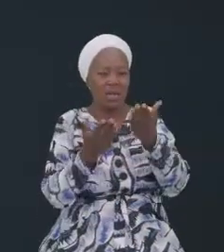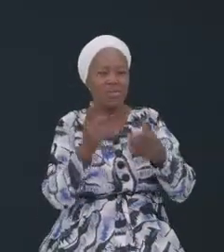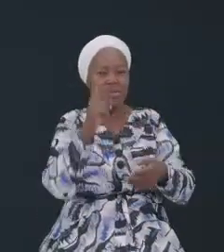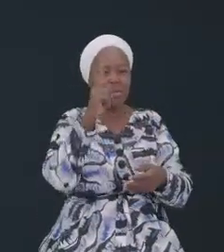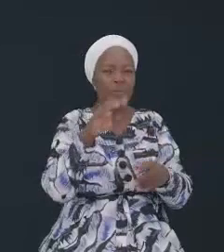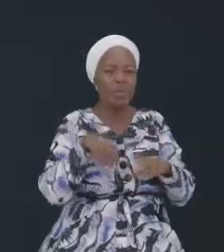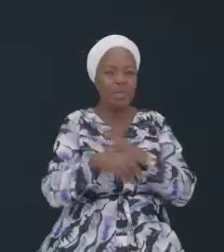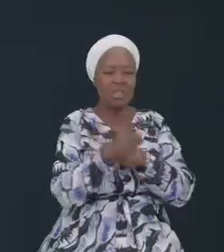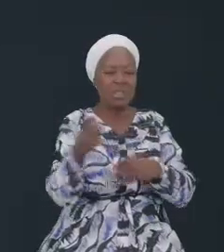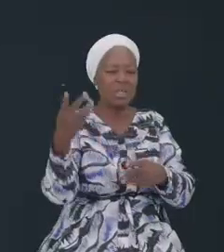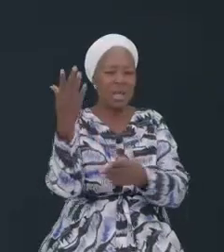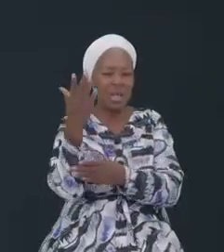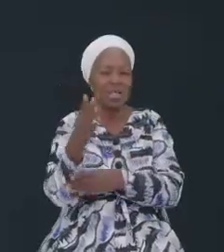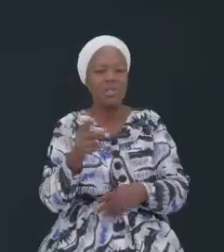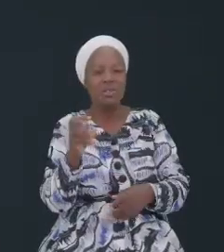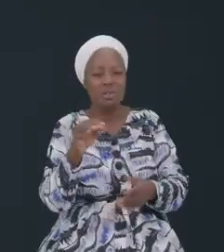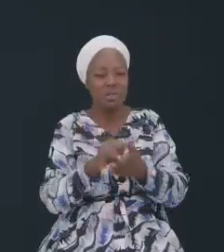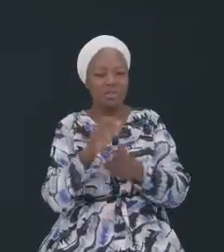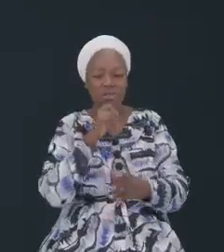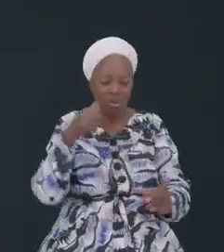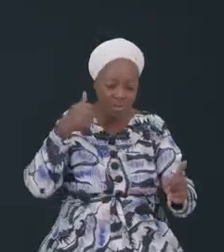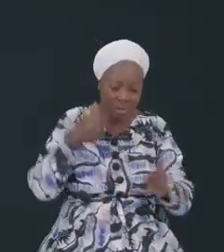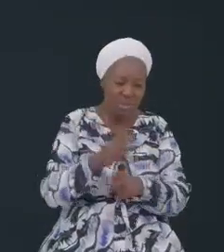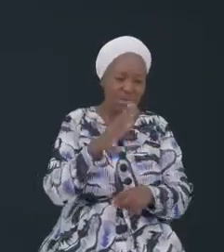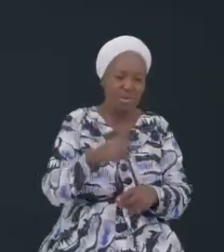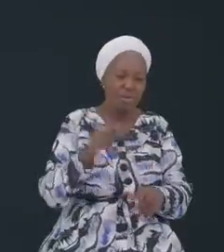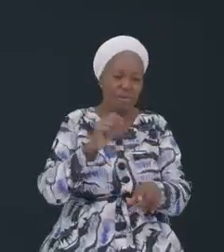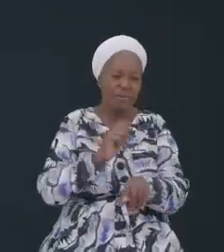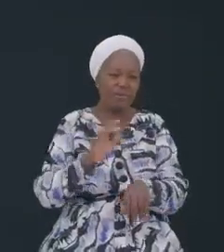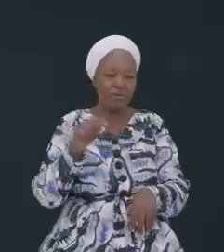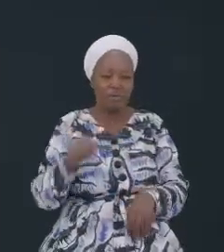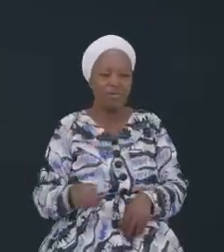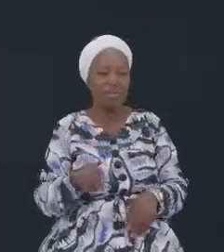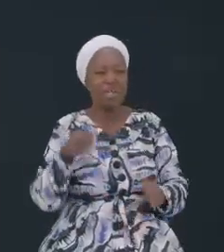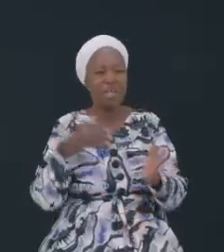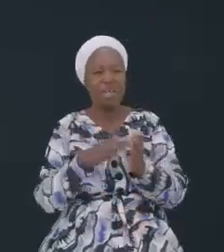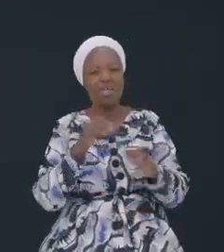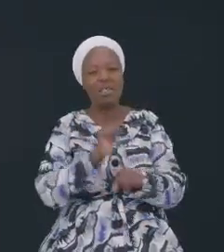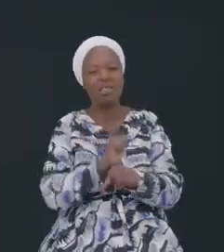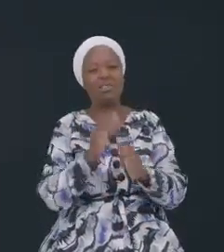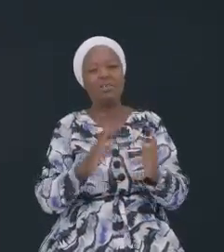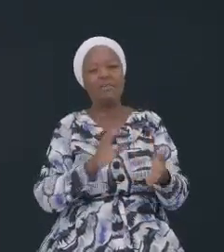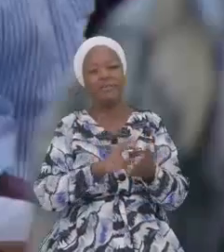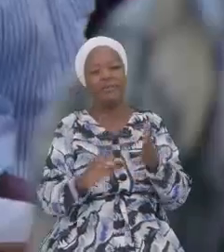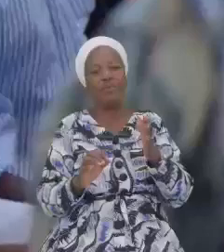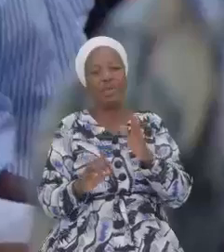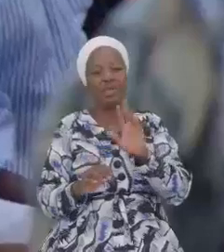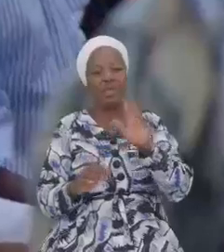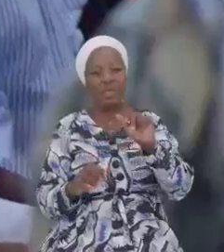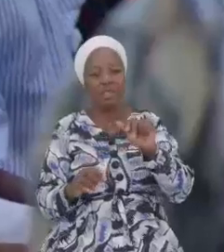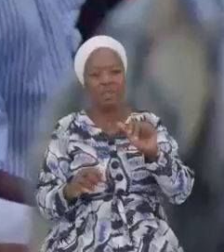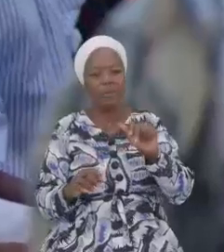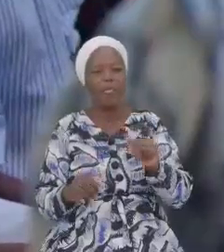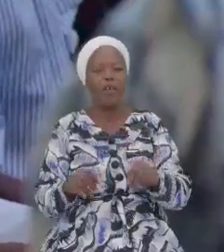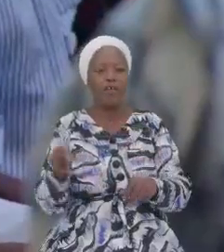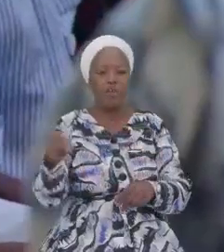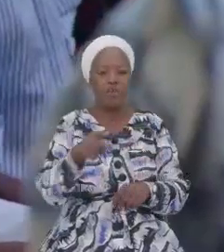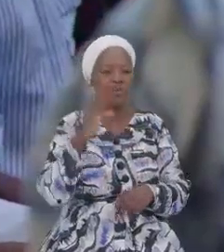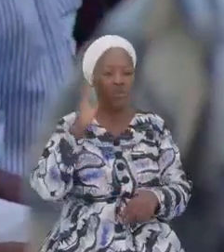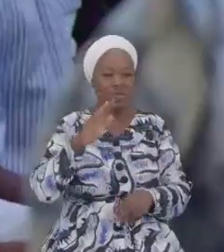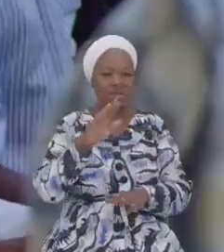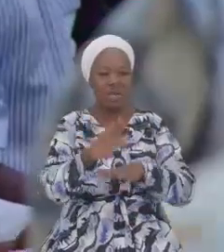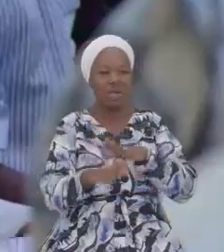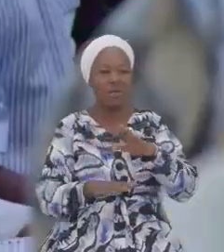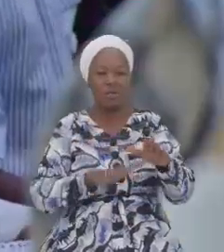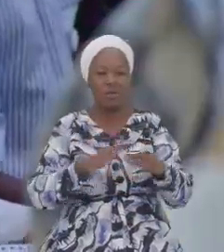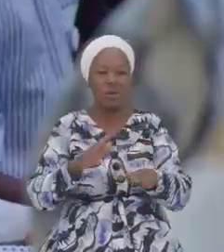hands, lest thou dash thy foot against this stone. Look at verse 13. In verse 13, thou shalt tread